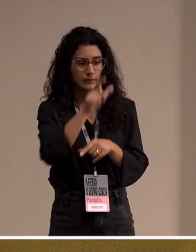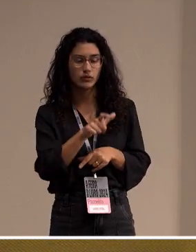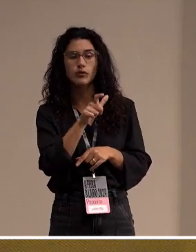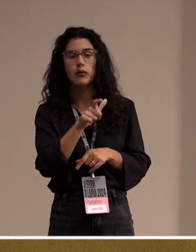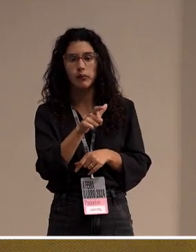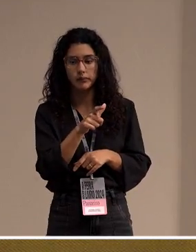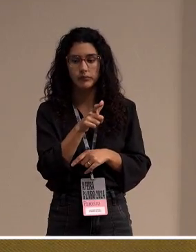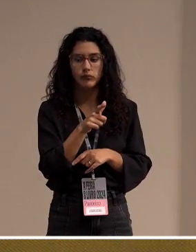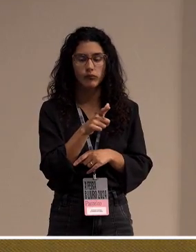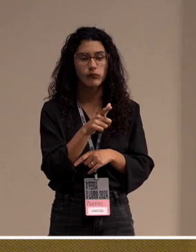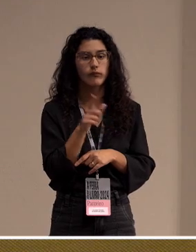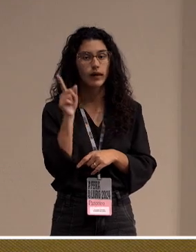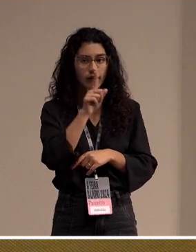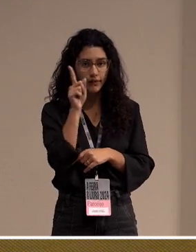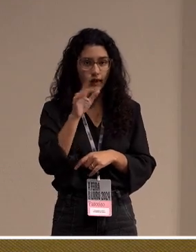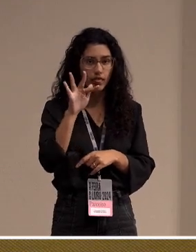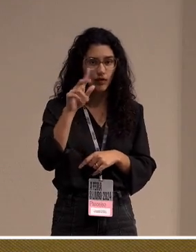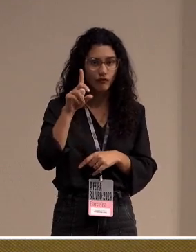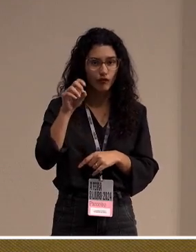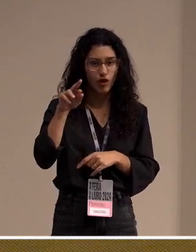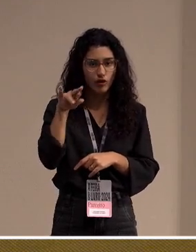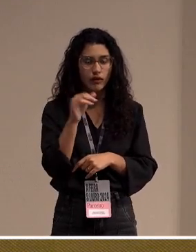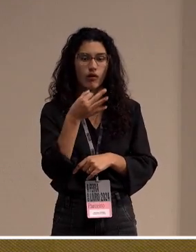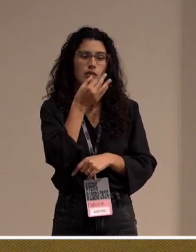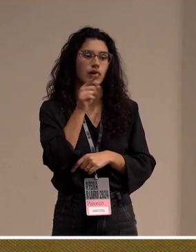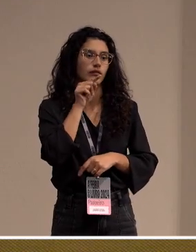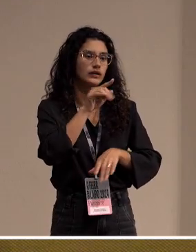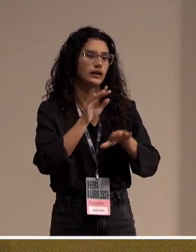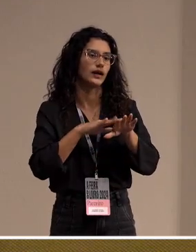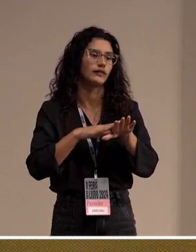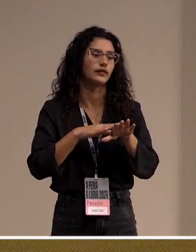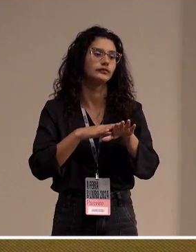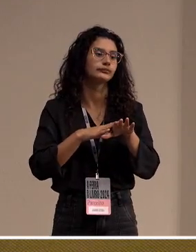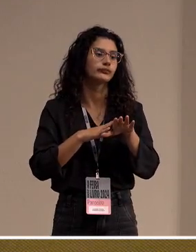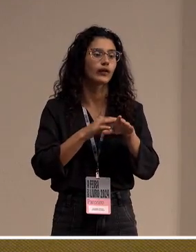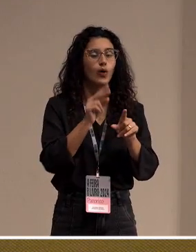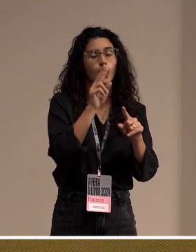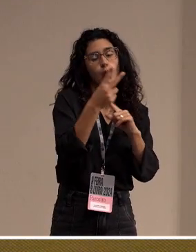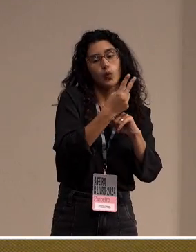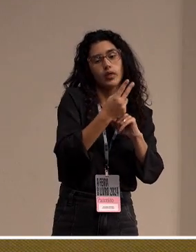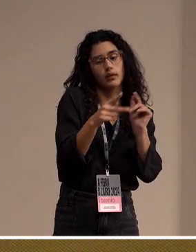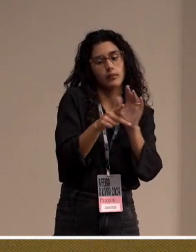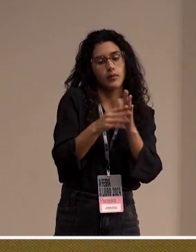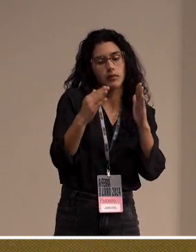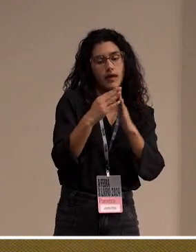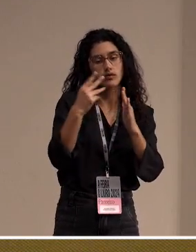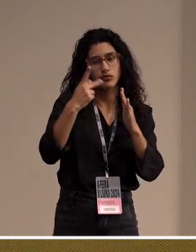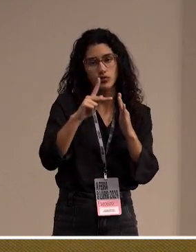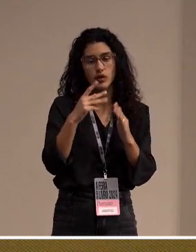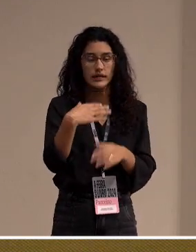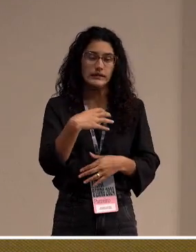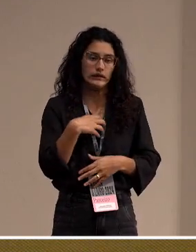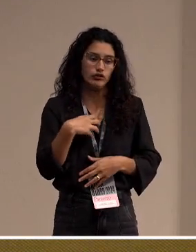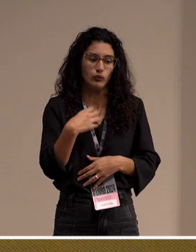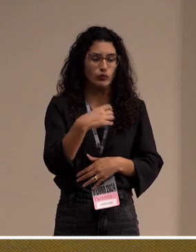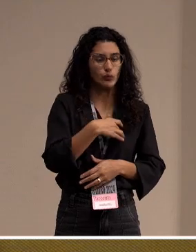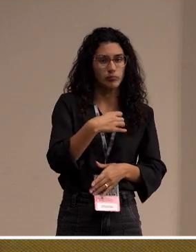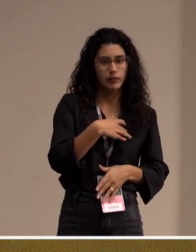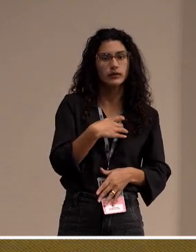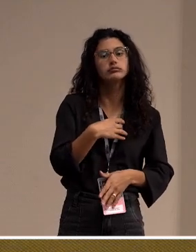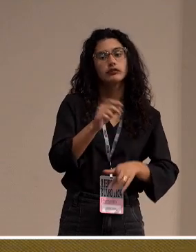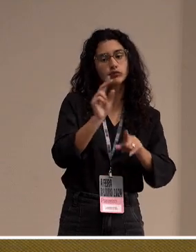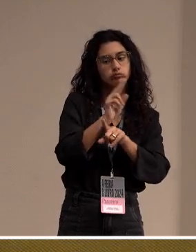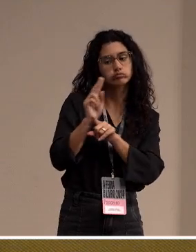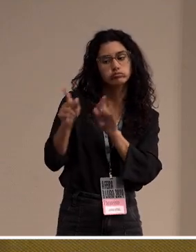can make the argument that you were standing your ground. You felt threatened, and you were standing your ground, and